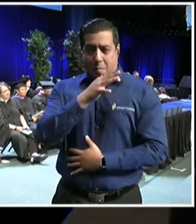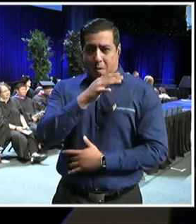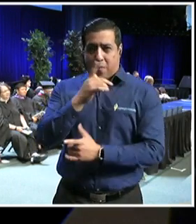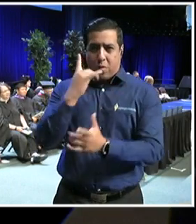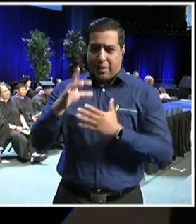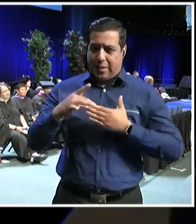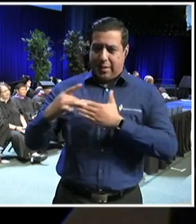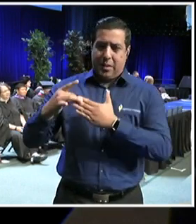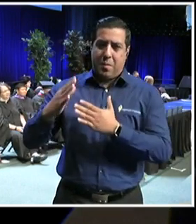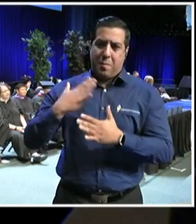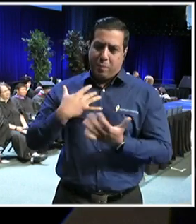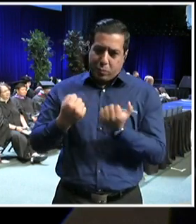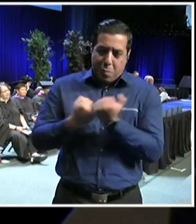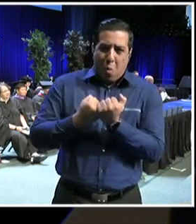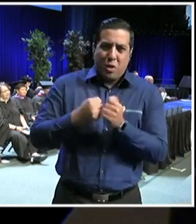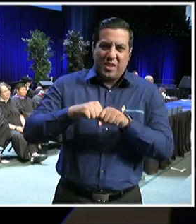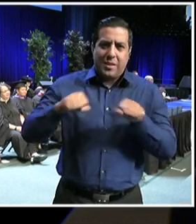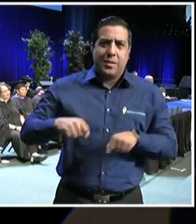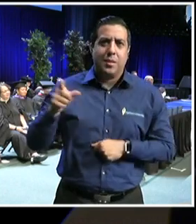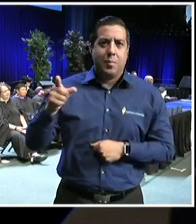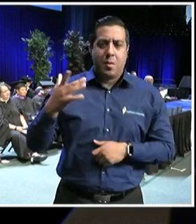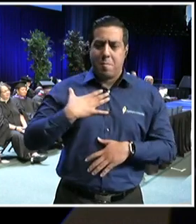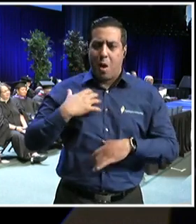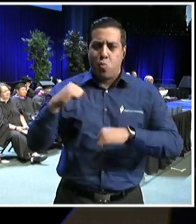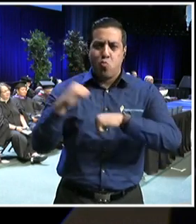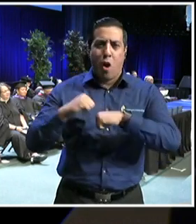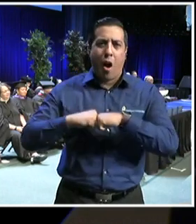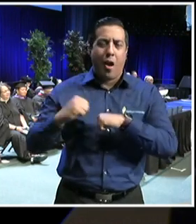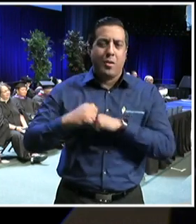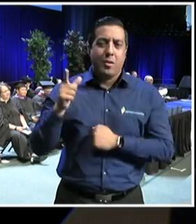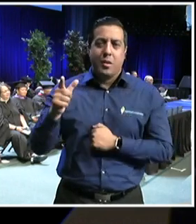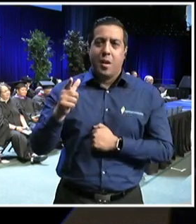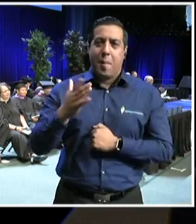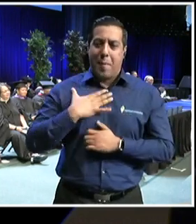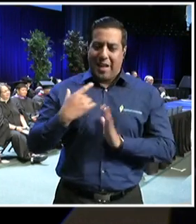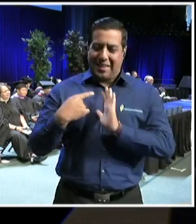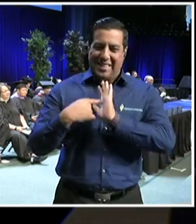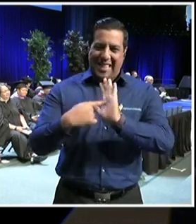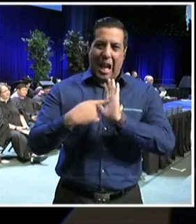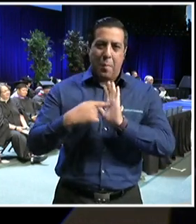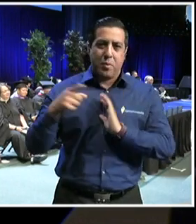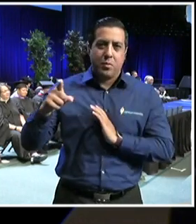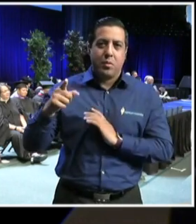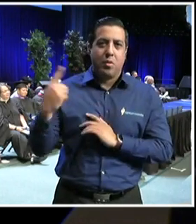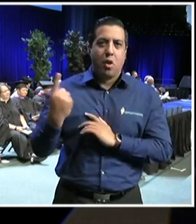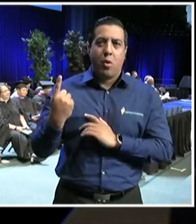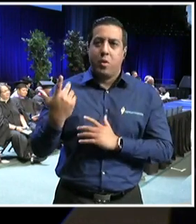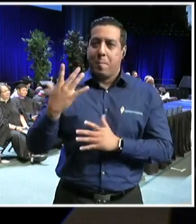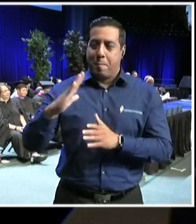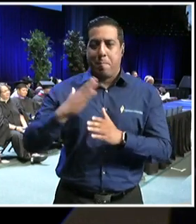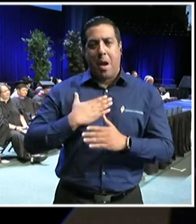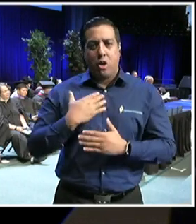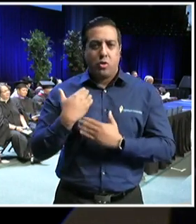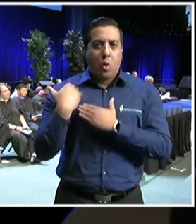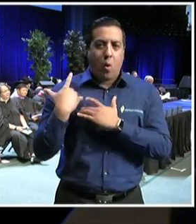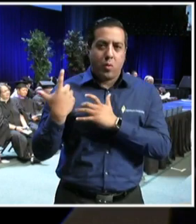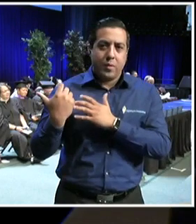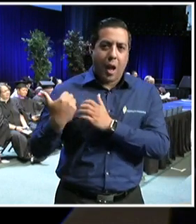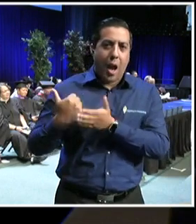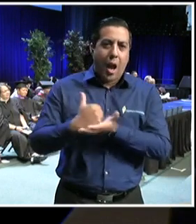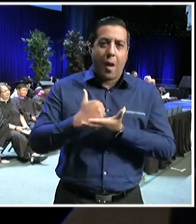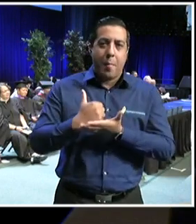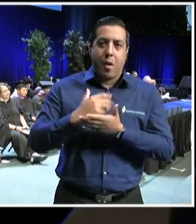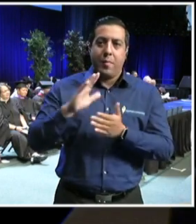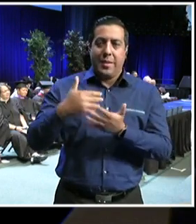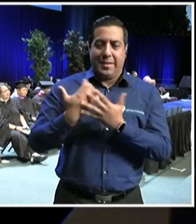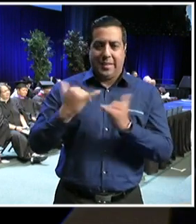of my support system. She's been my rock. She's been my example. She's been my shoulder, all while still being my